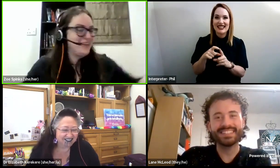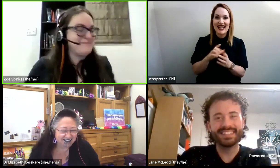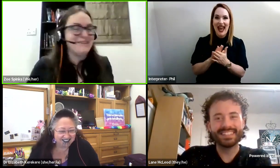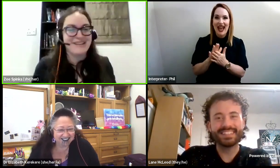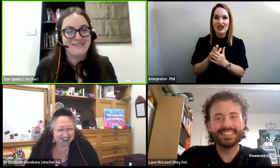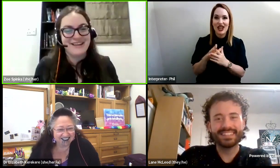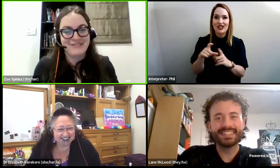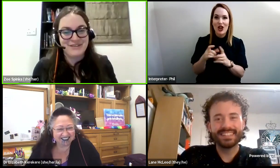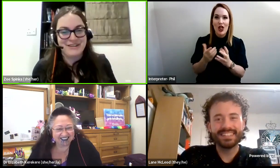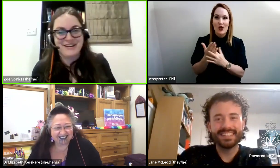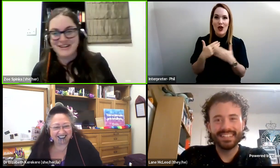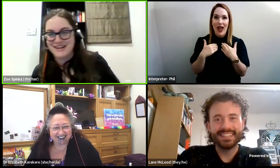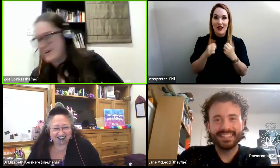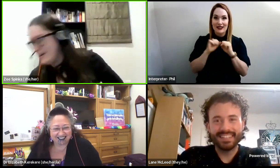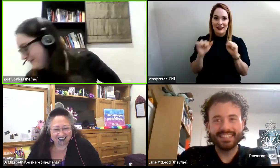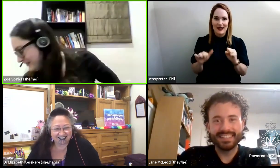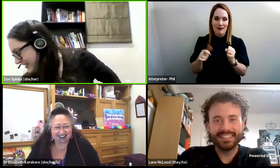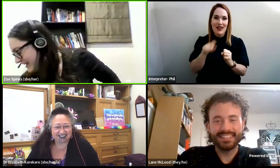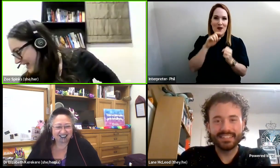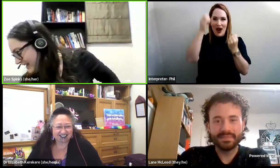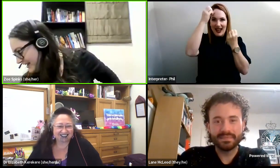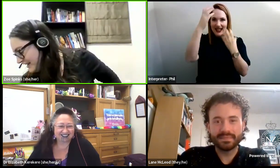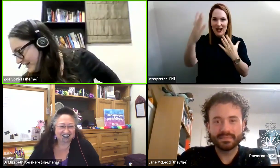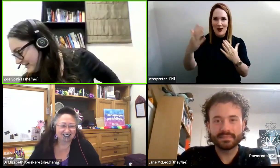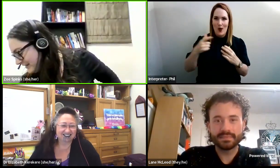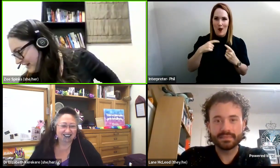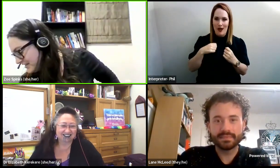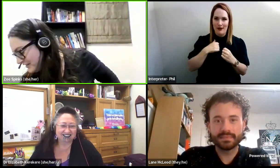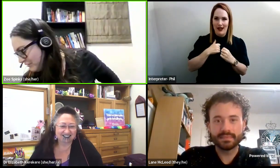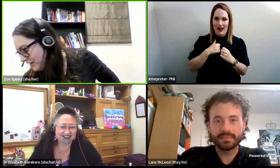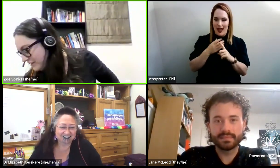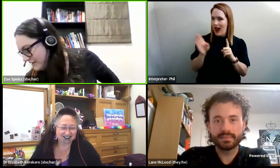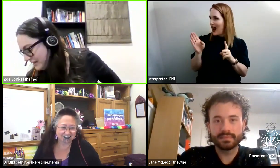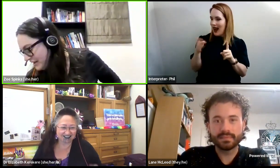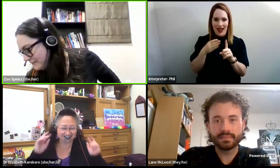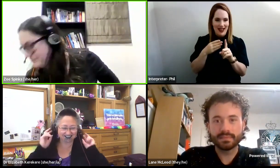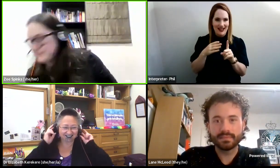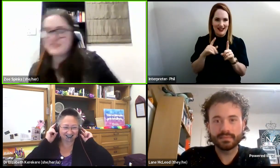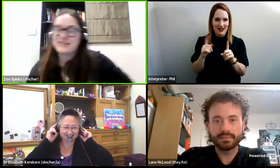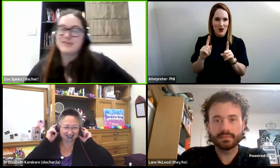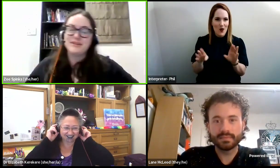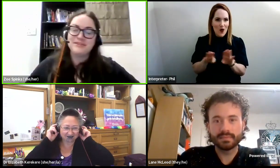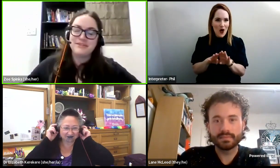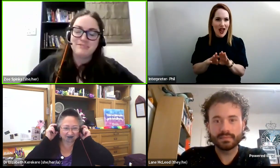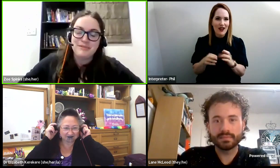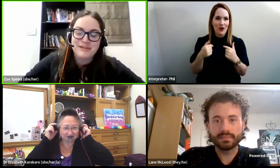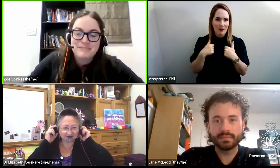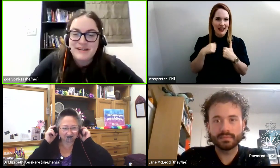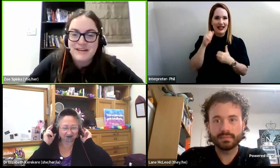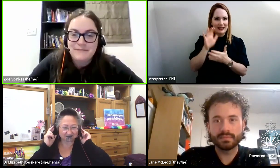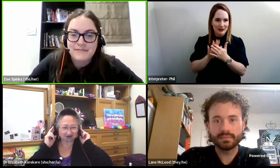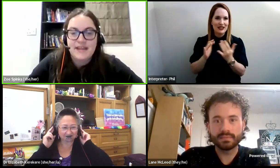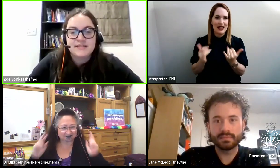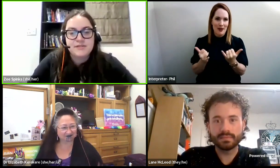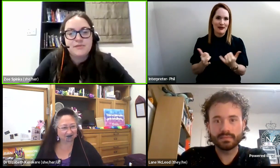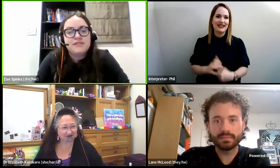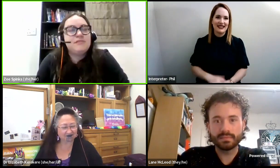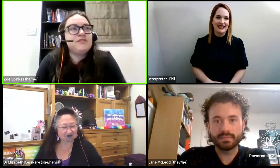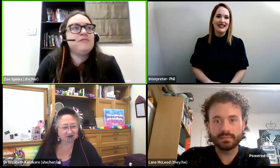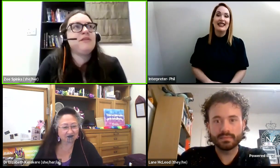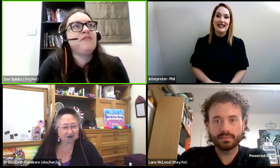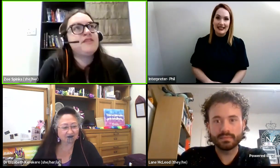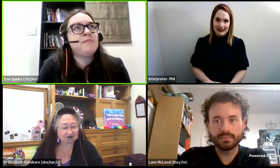so that might give you an idea of what I've been going through at the moment. But so